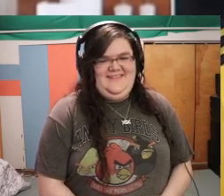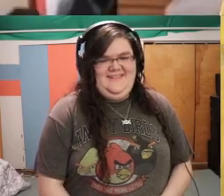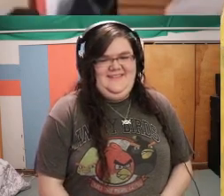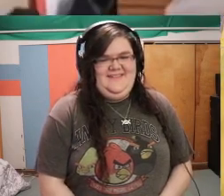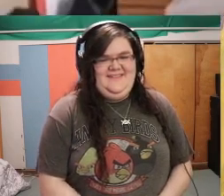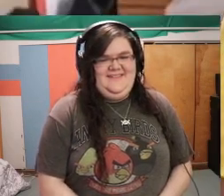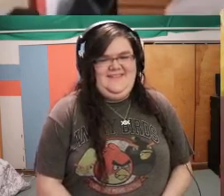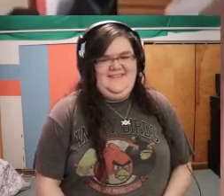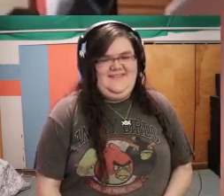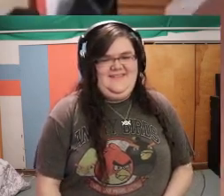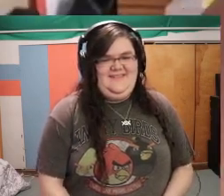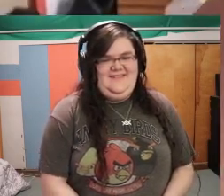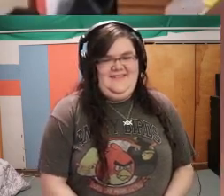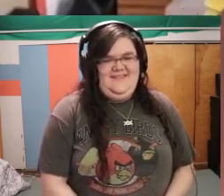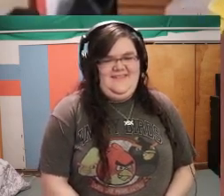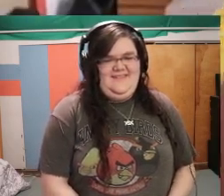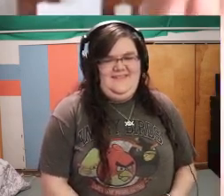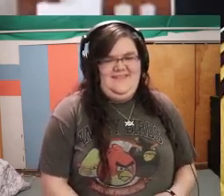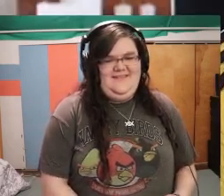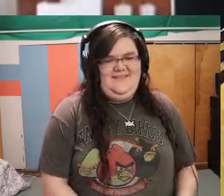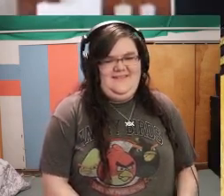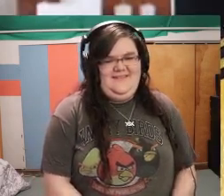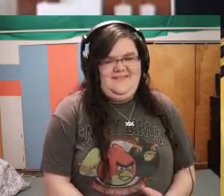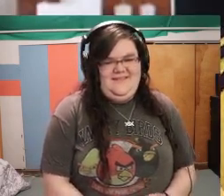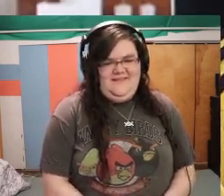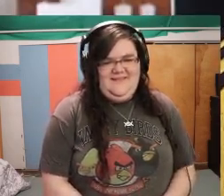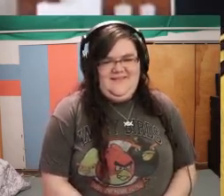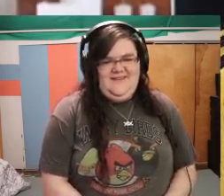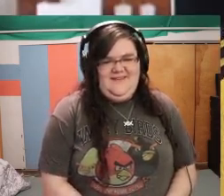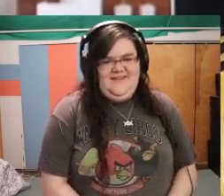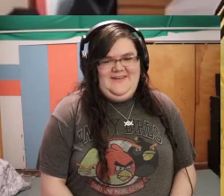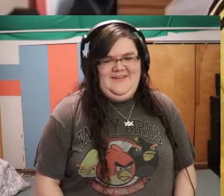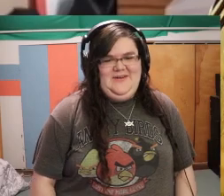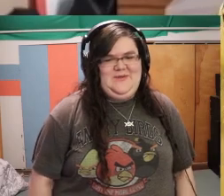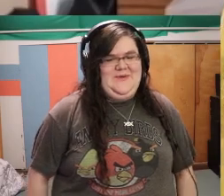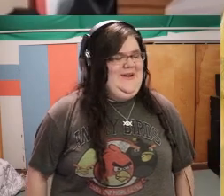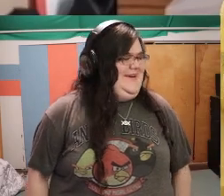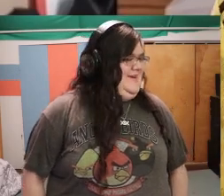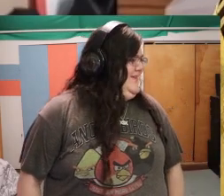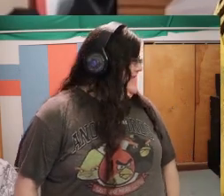come on, man. Nah, talk to me. Dead in my I'm face. That.